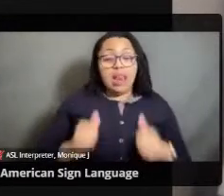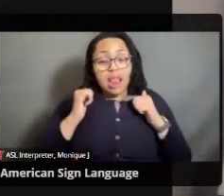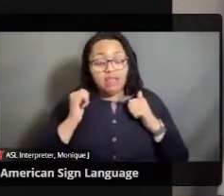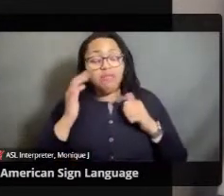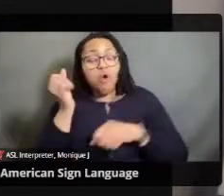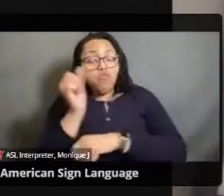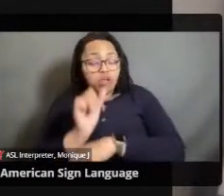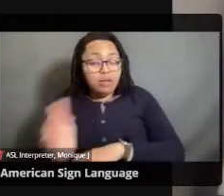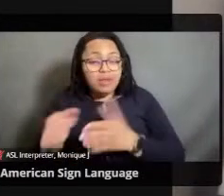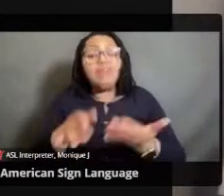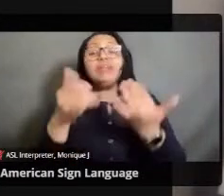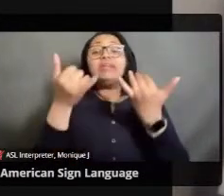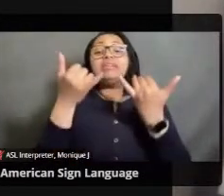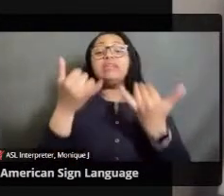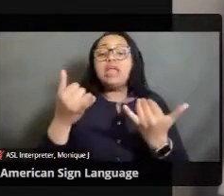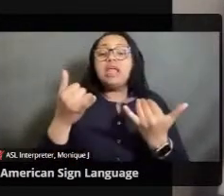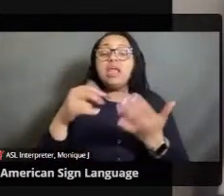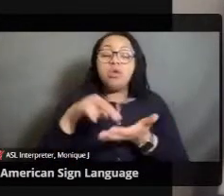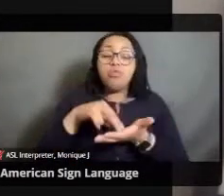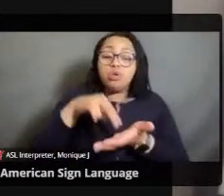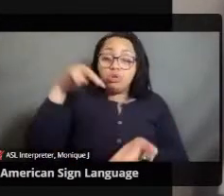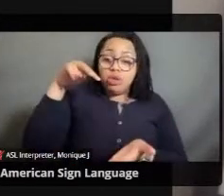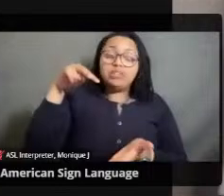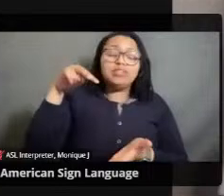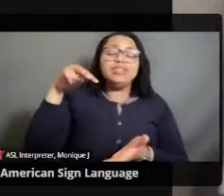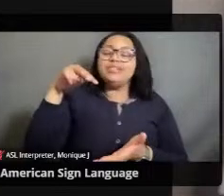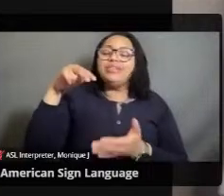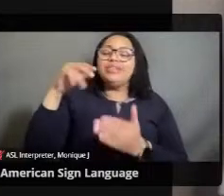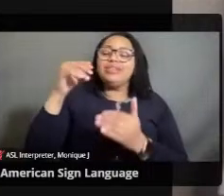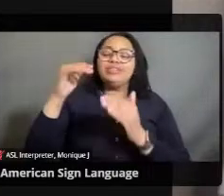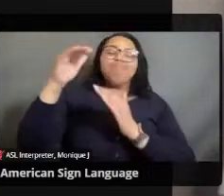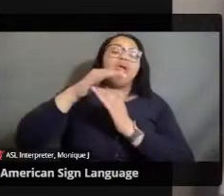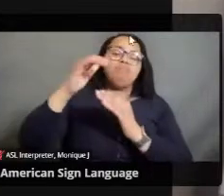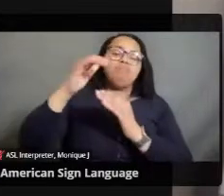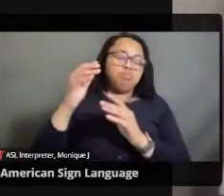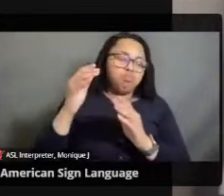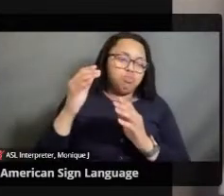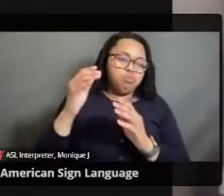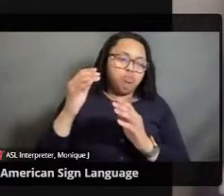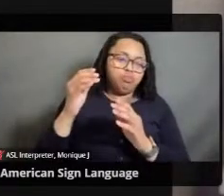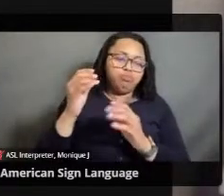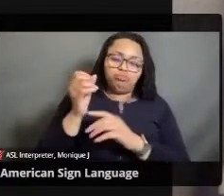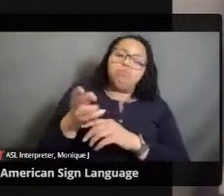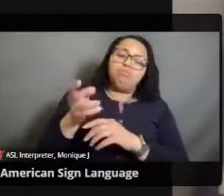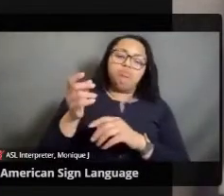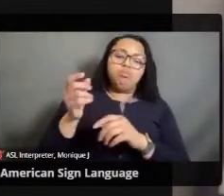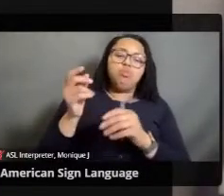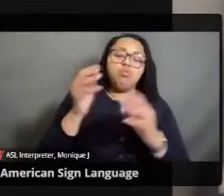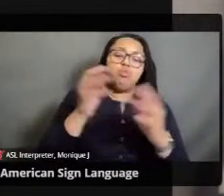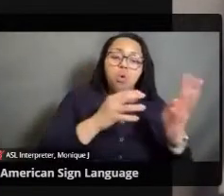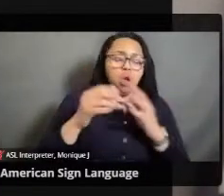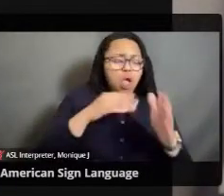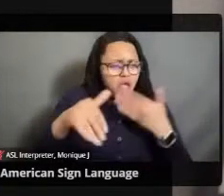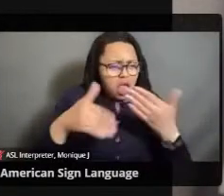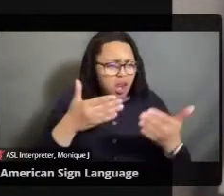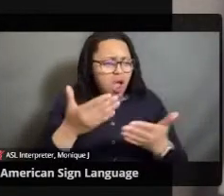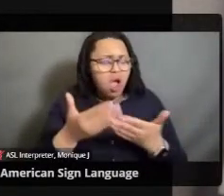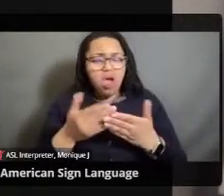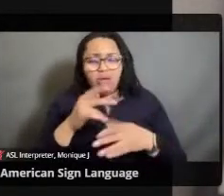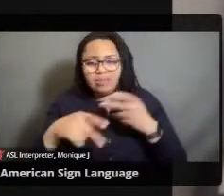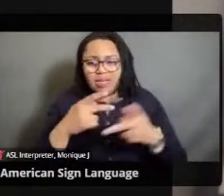when resurrection is supposed to win out over war and occupation and all forms of assassination and